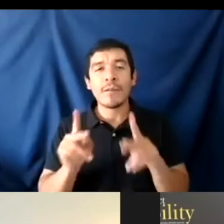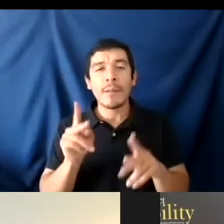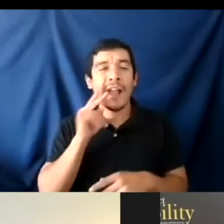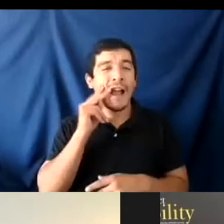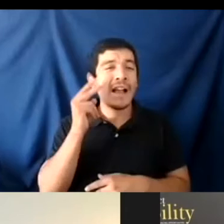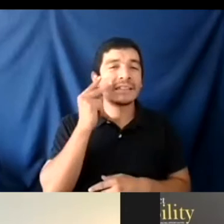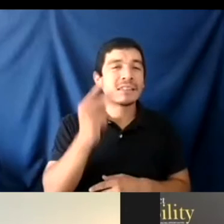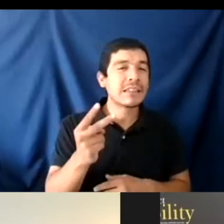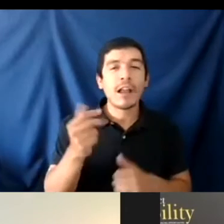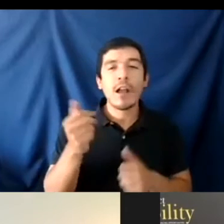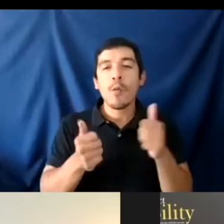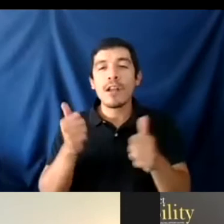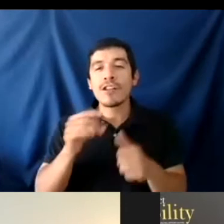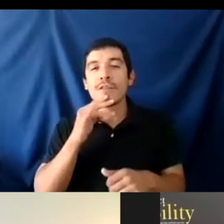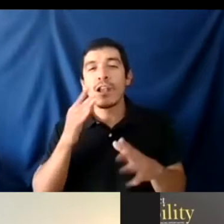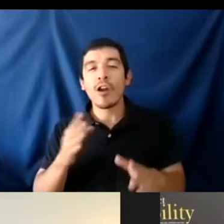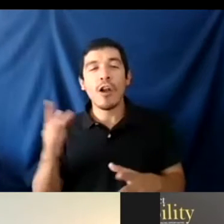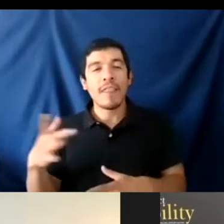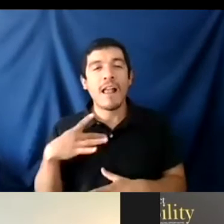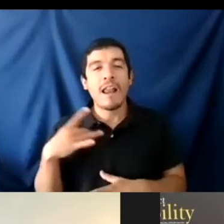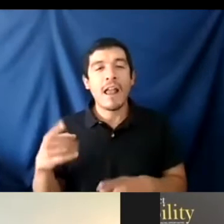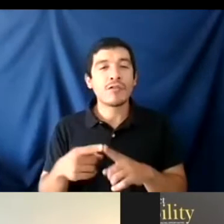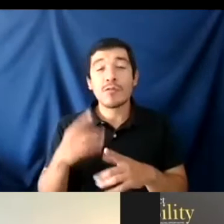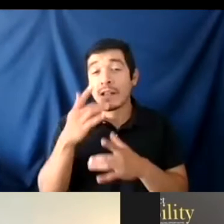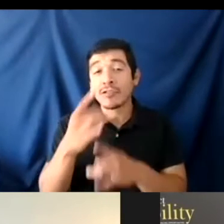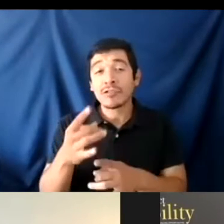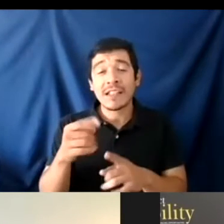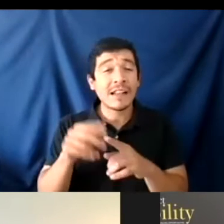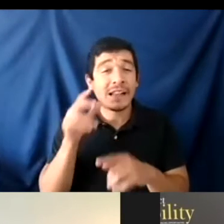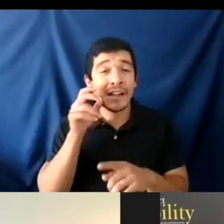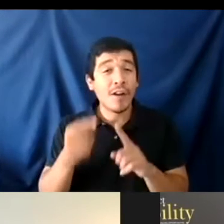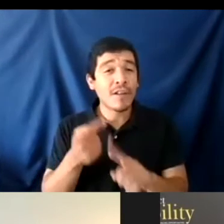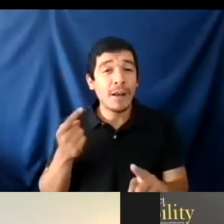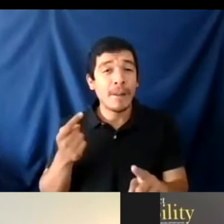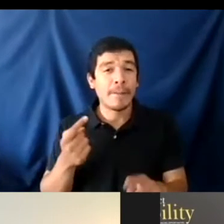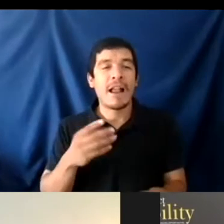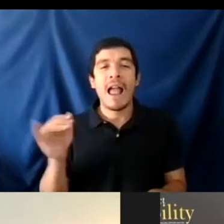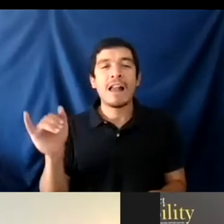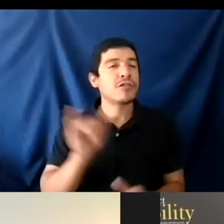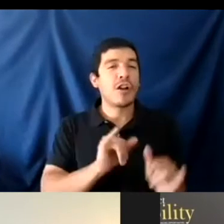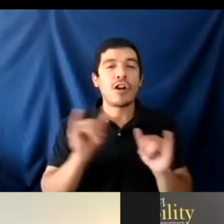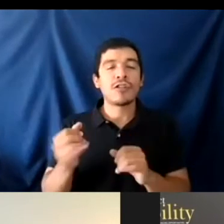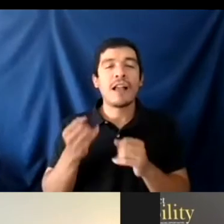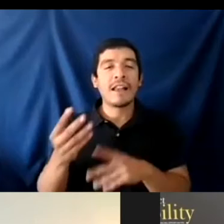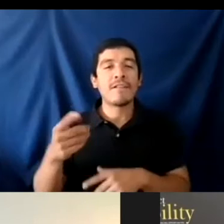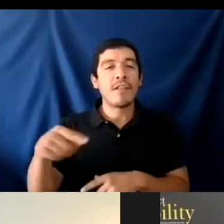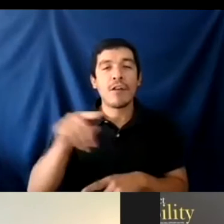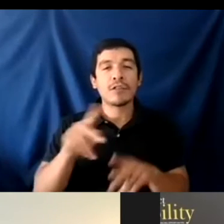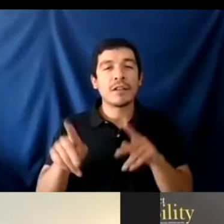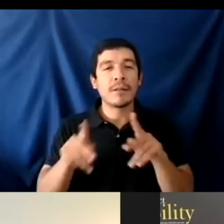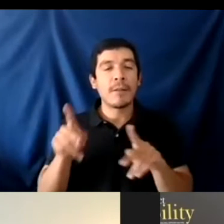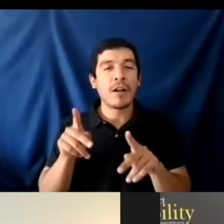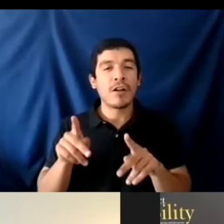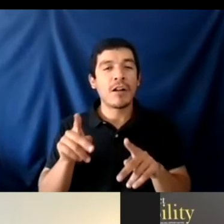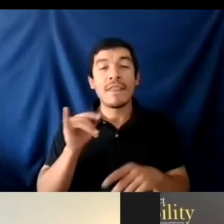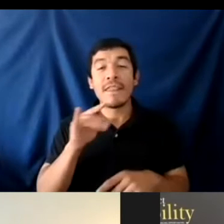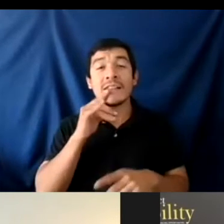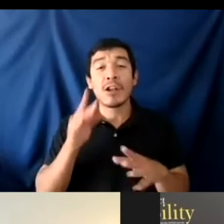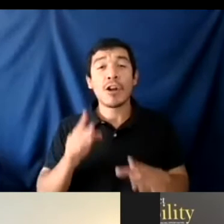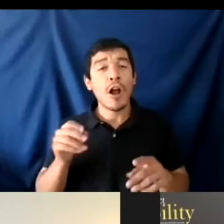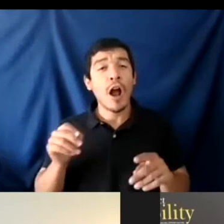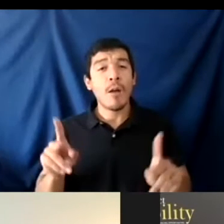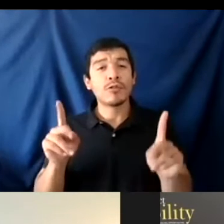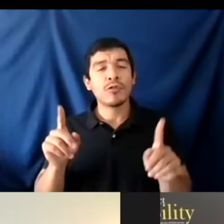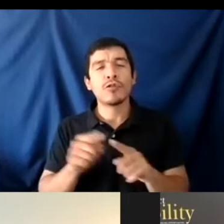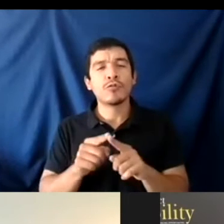particular speaker they may be interested in hearing from. And it's also given those the speakers themselves